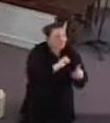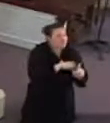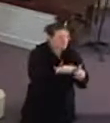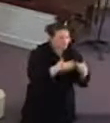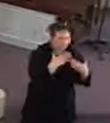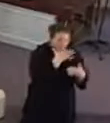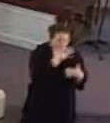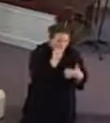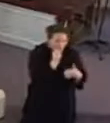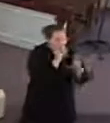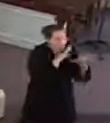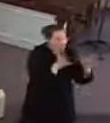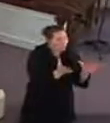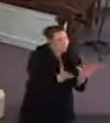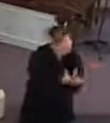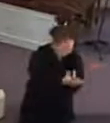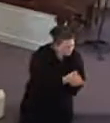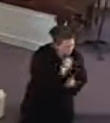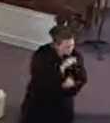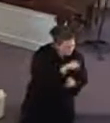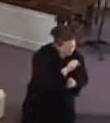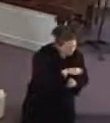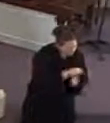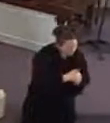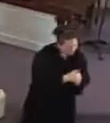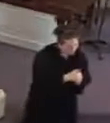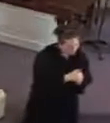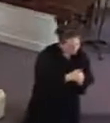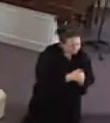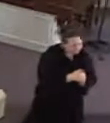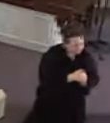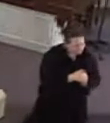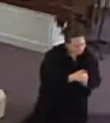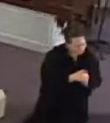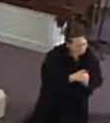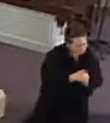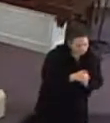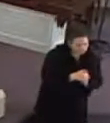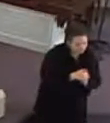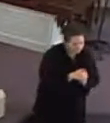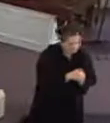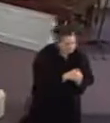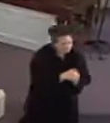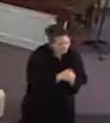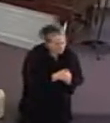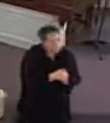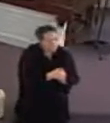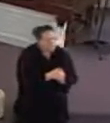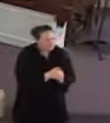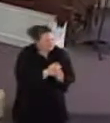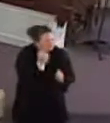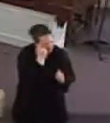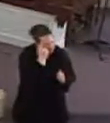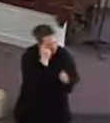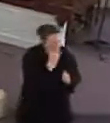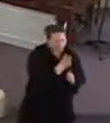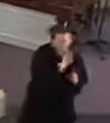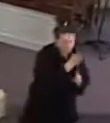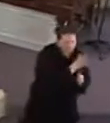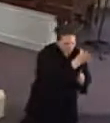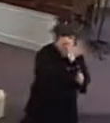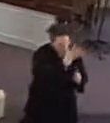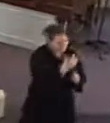much better world to live in. And so don't think because mom and dad, amen, that they're stepping up and saying no at times, amen, that